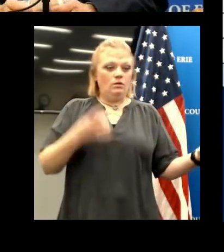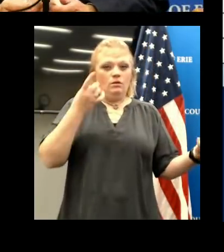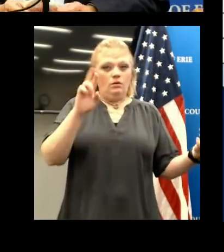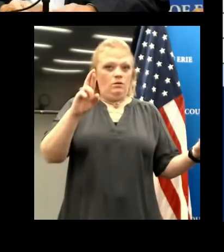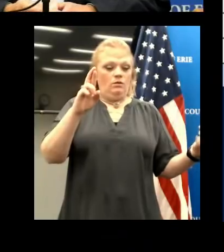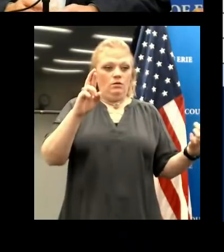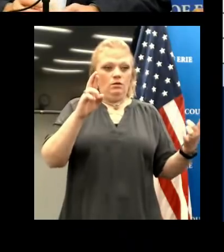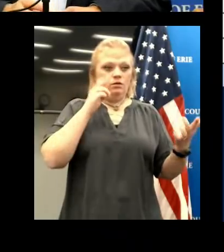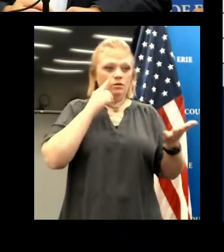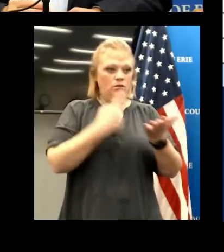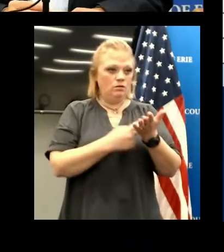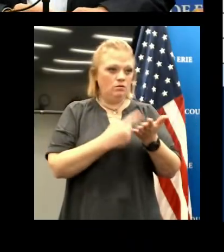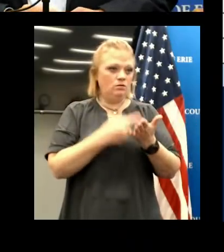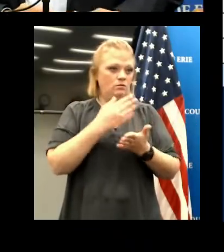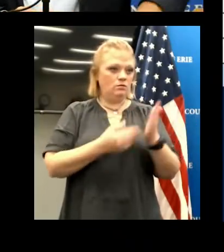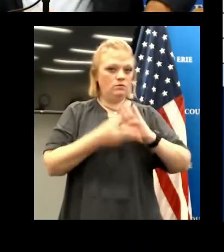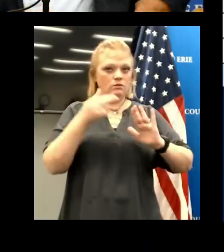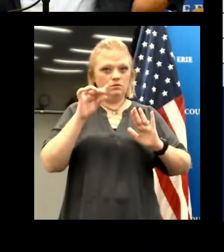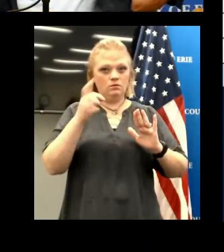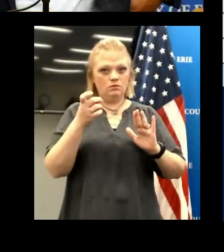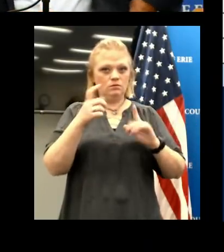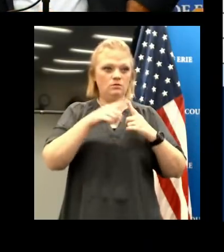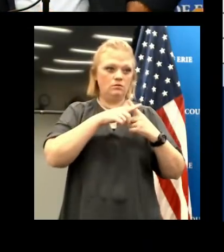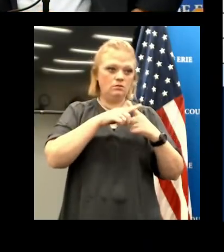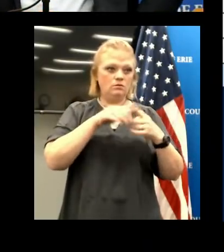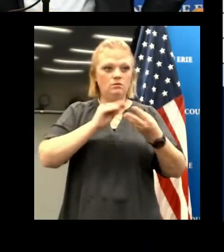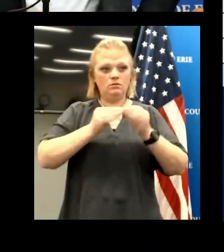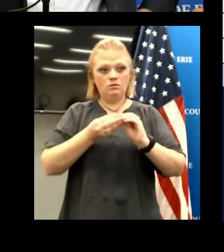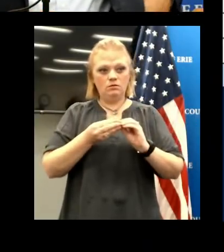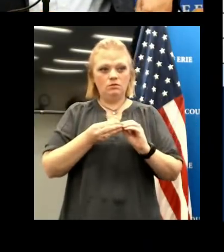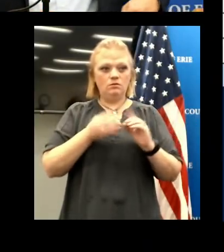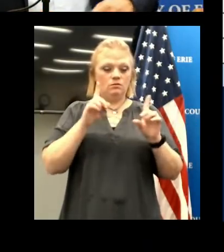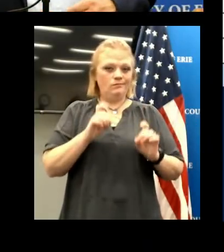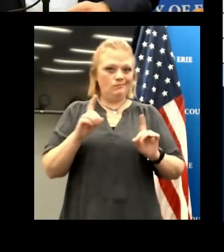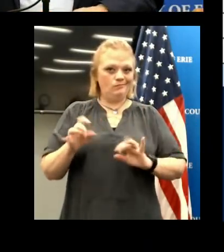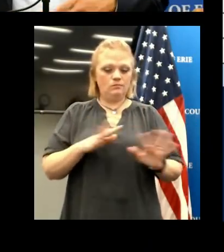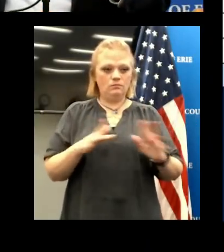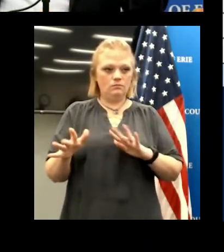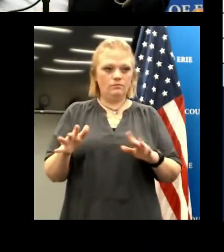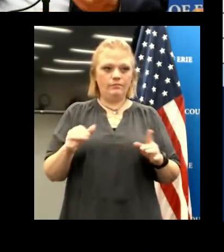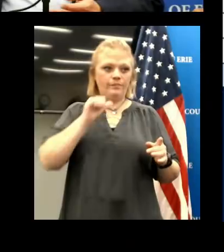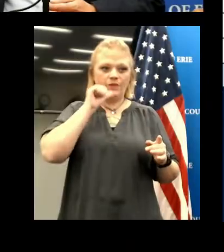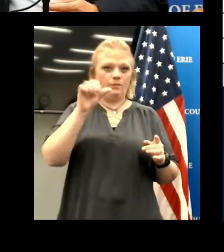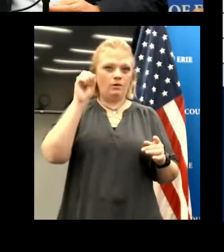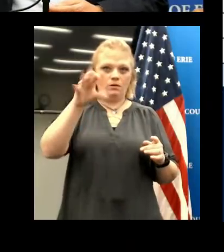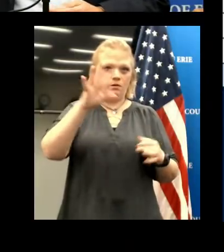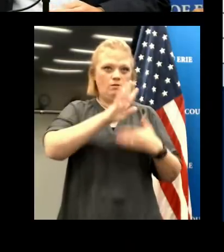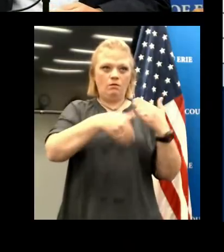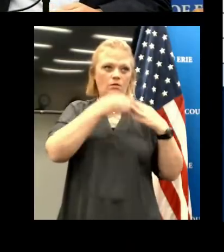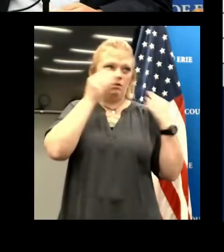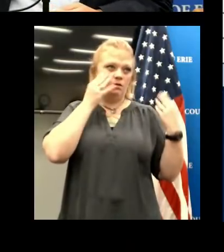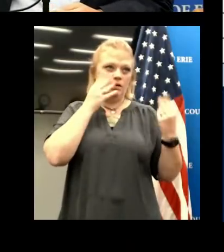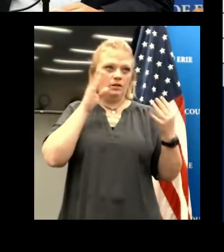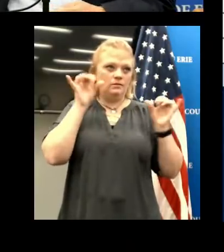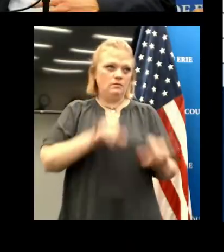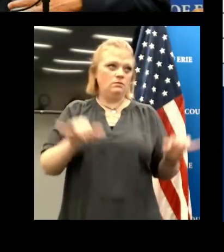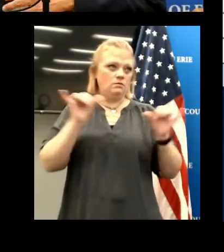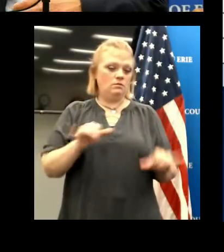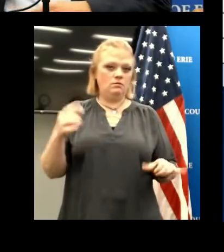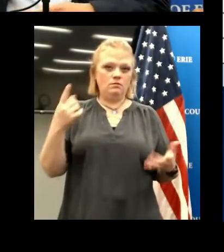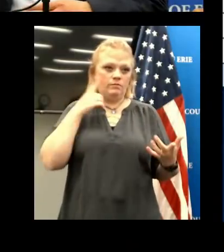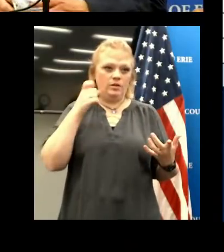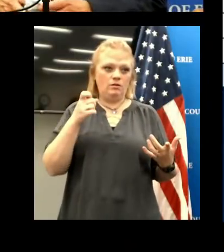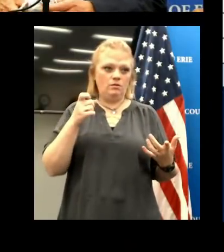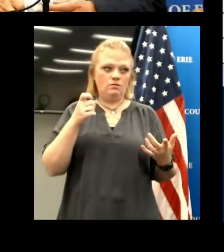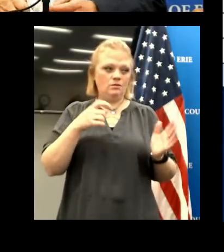go in through some of the diagnostic tests and positivity numbers we've seen lately. We're not going to give you all the data we always have in the past because a lot of that is